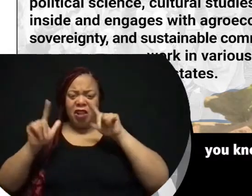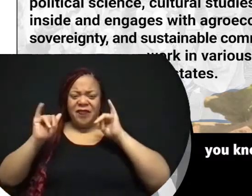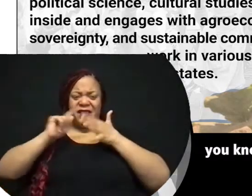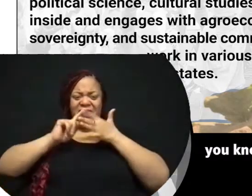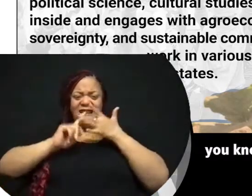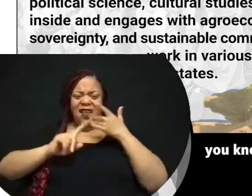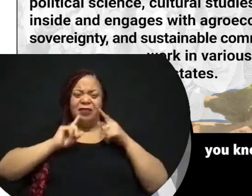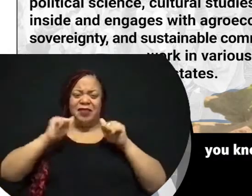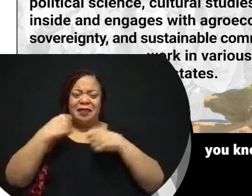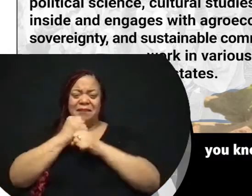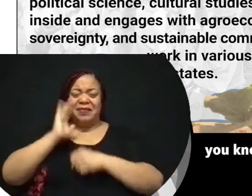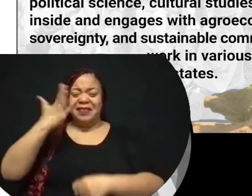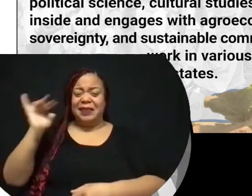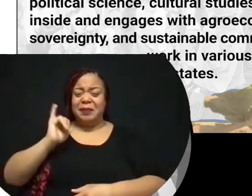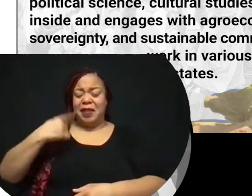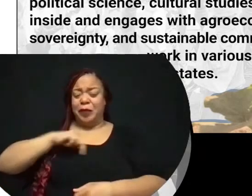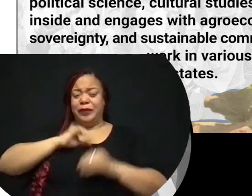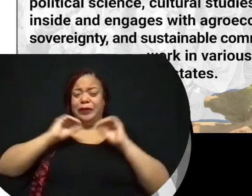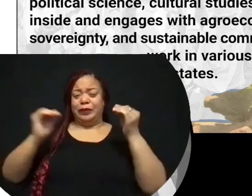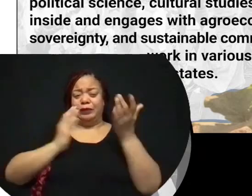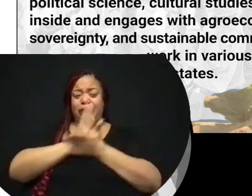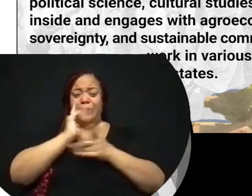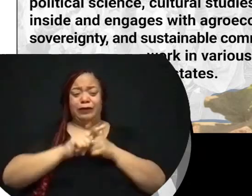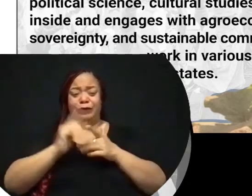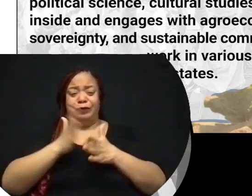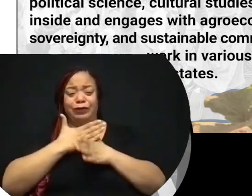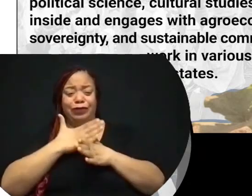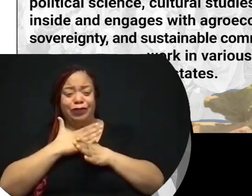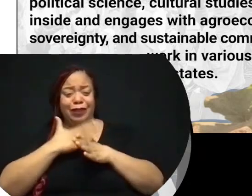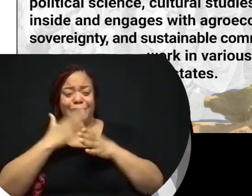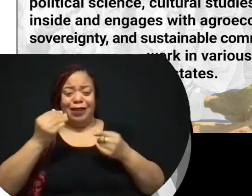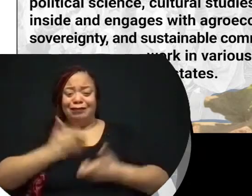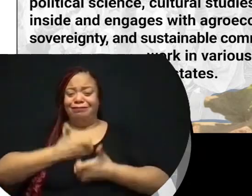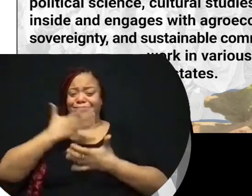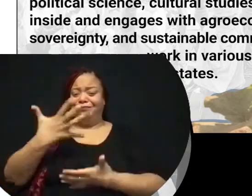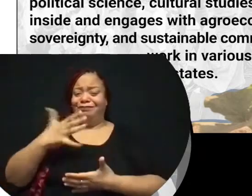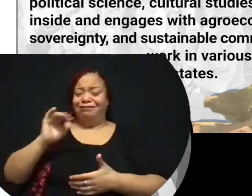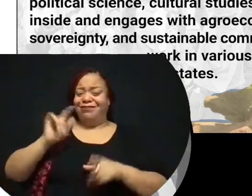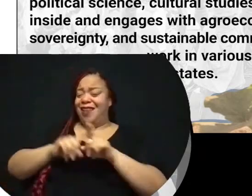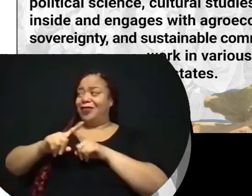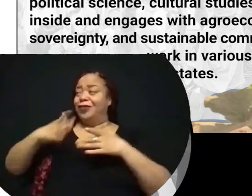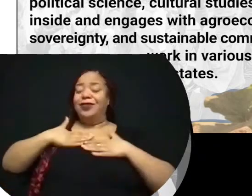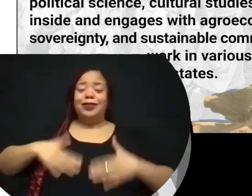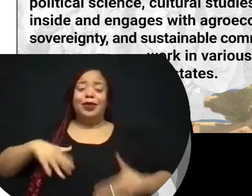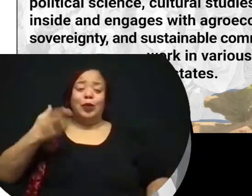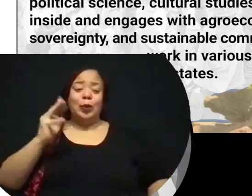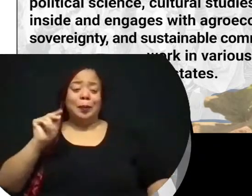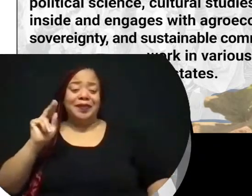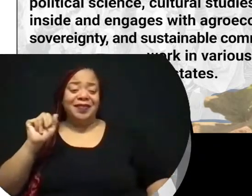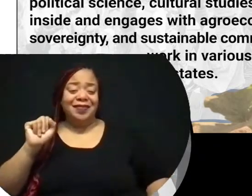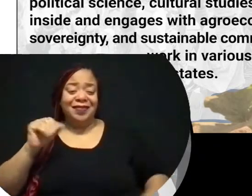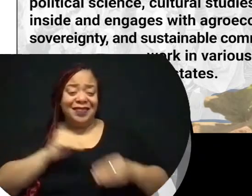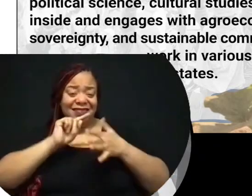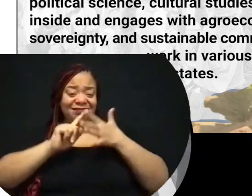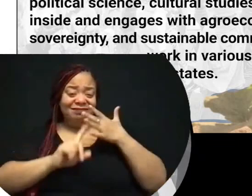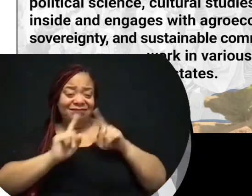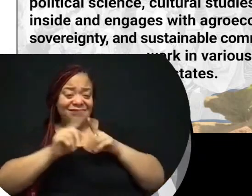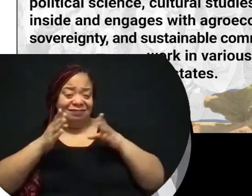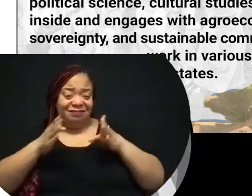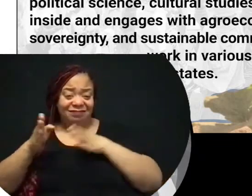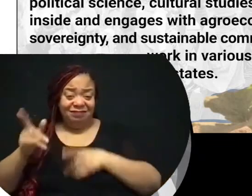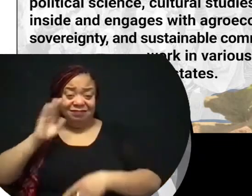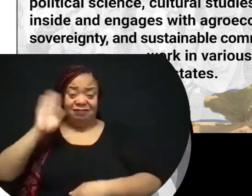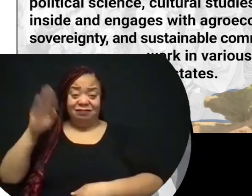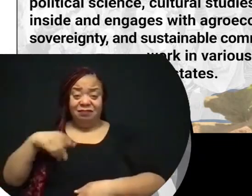and just different codes and laws and regulations that will try to prevent that process. We got to dismantle